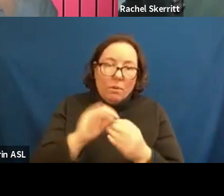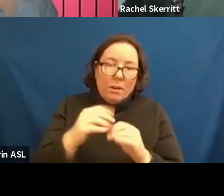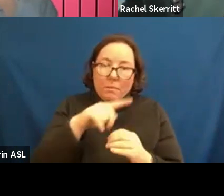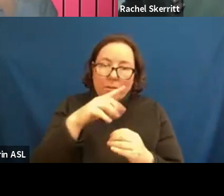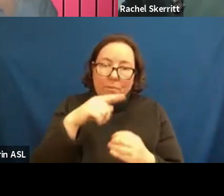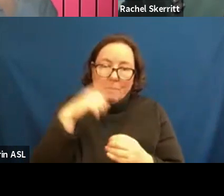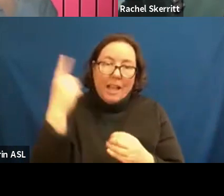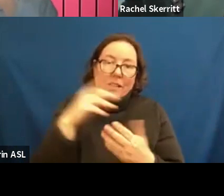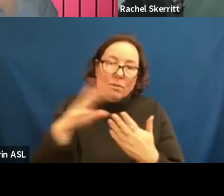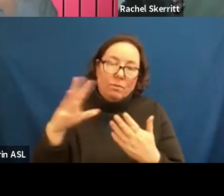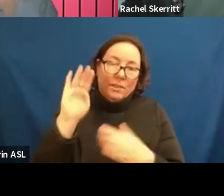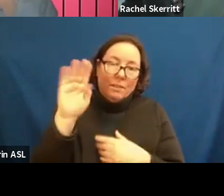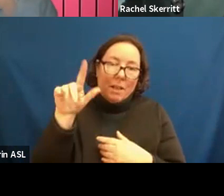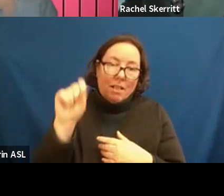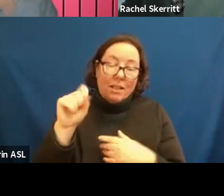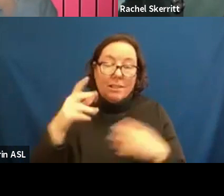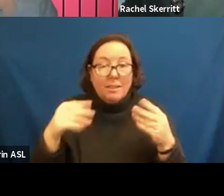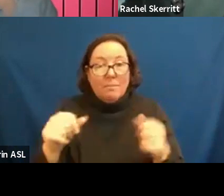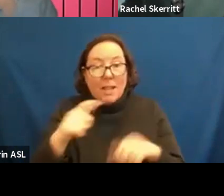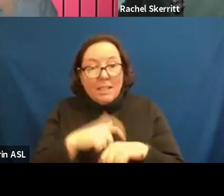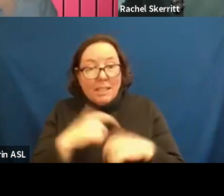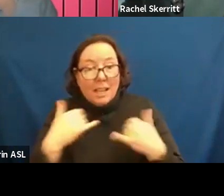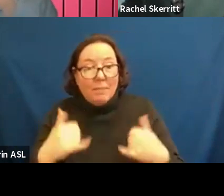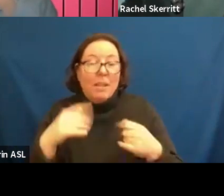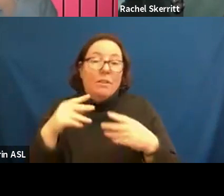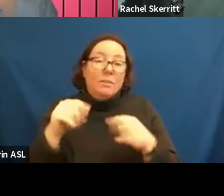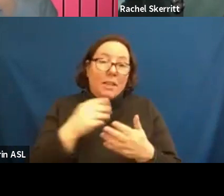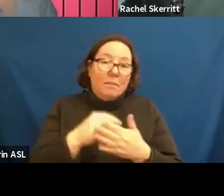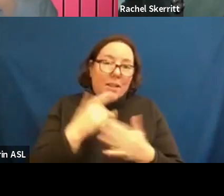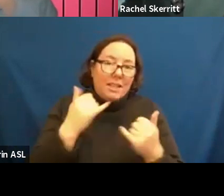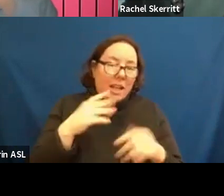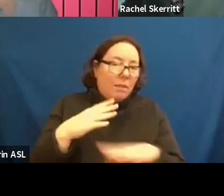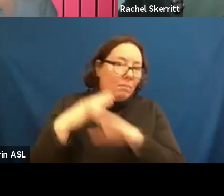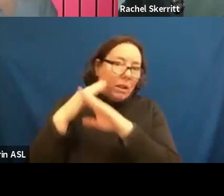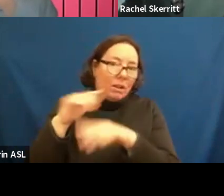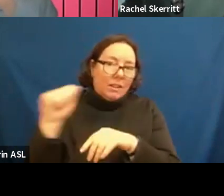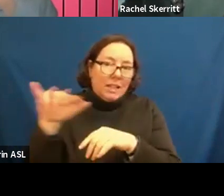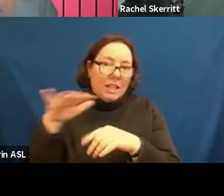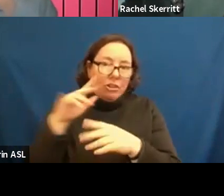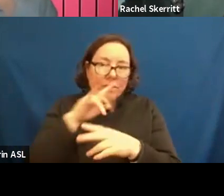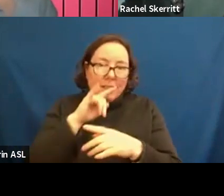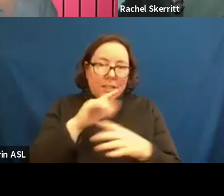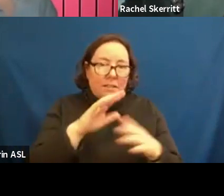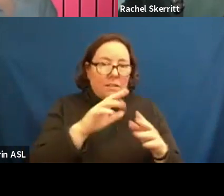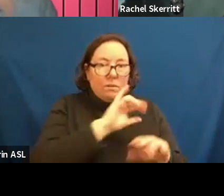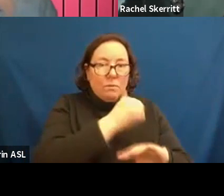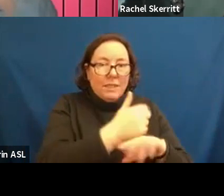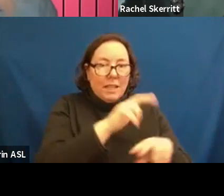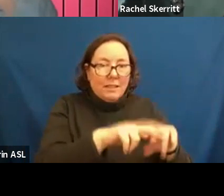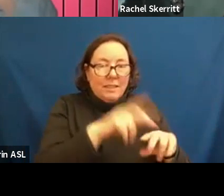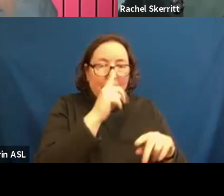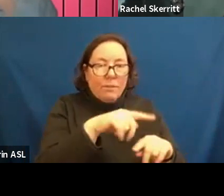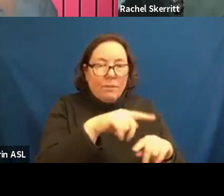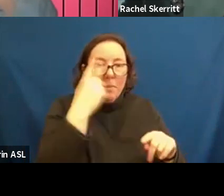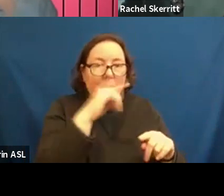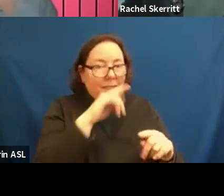BLS. Spending time and money now, excluding Asian kids to create seats for Black kids, is counterproductive to the goal of